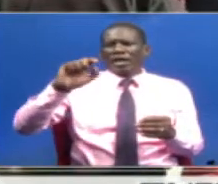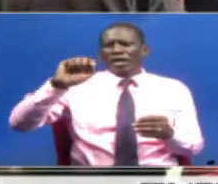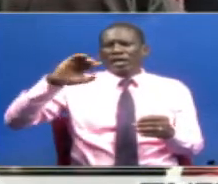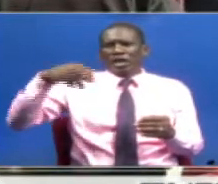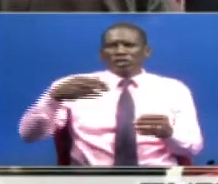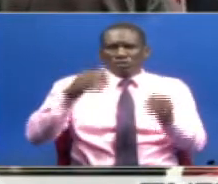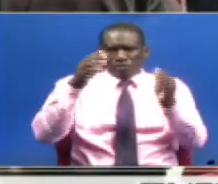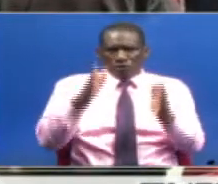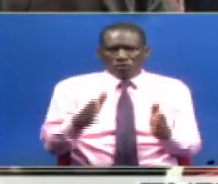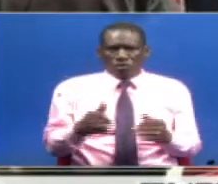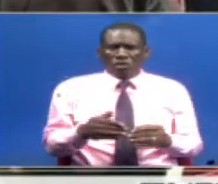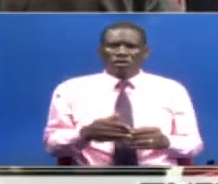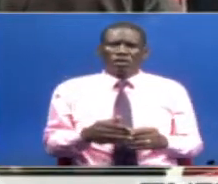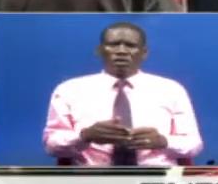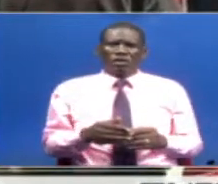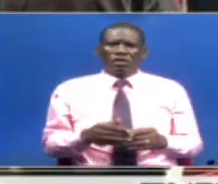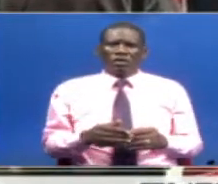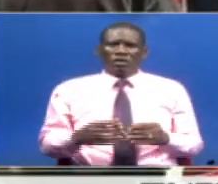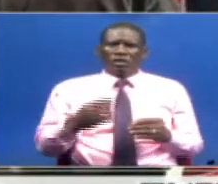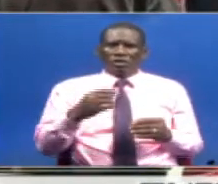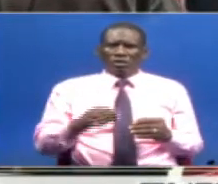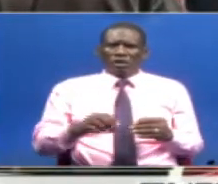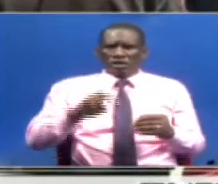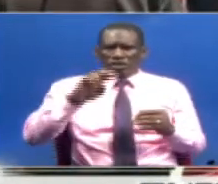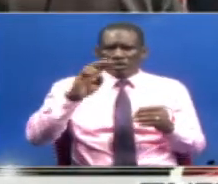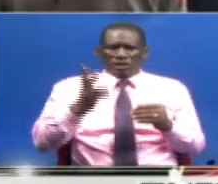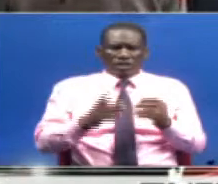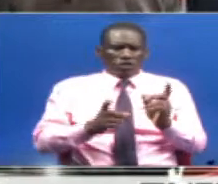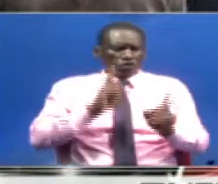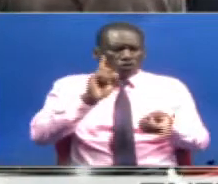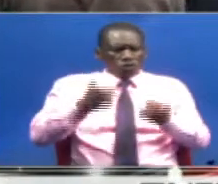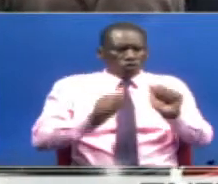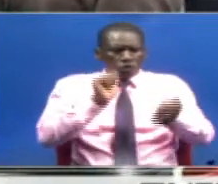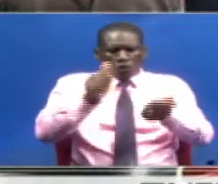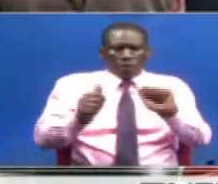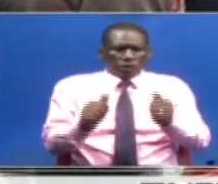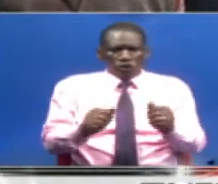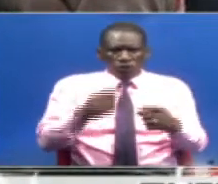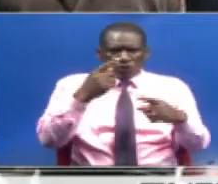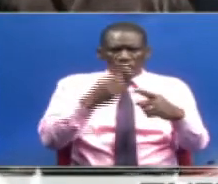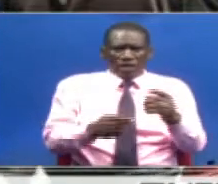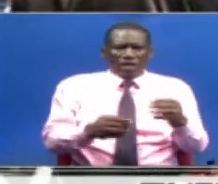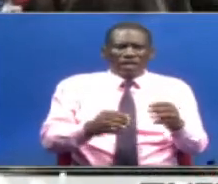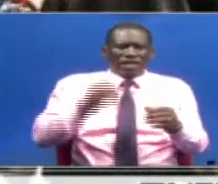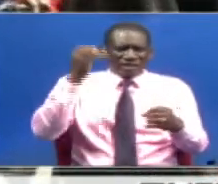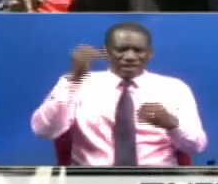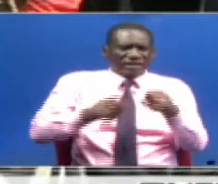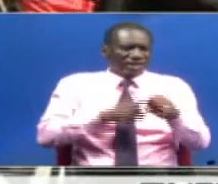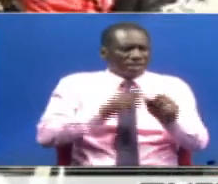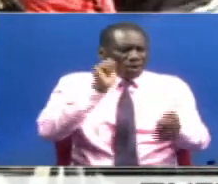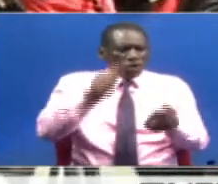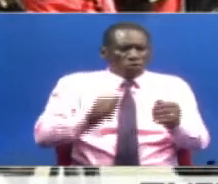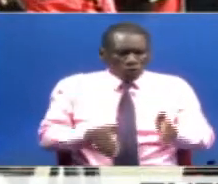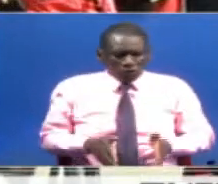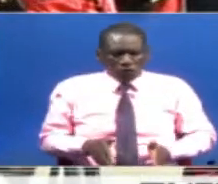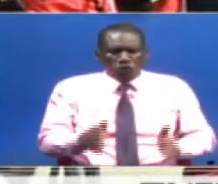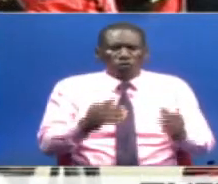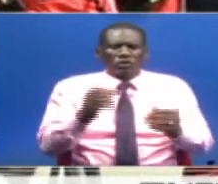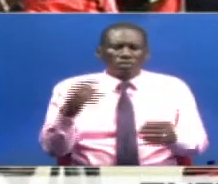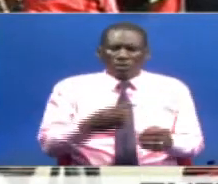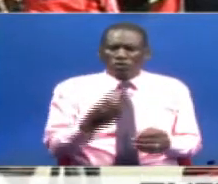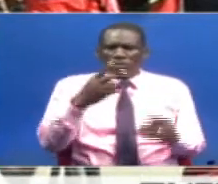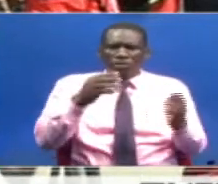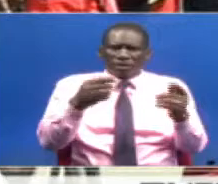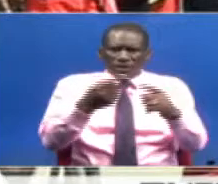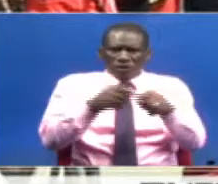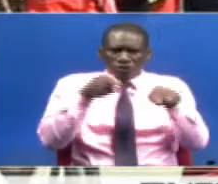only my second road race of the year. I raced last on the road in February and then today, and then I think I'll race